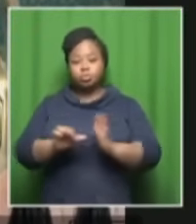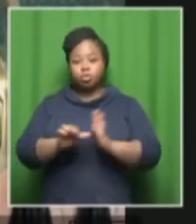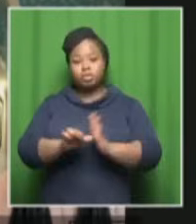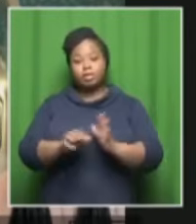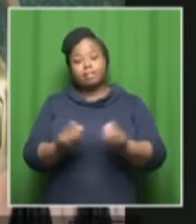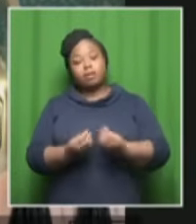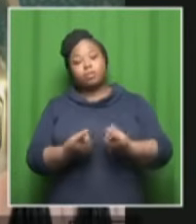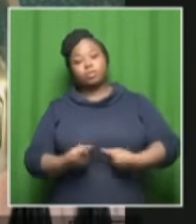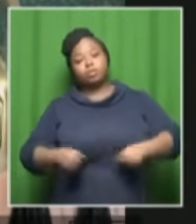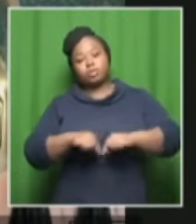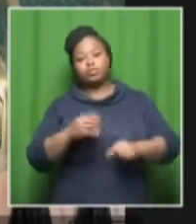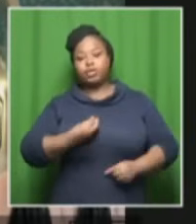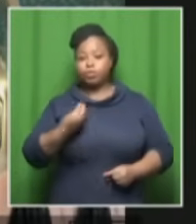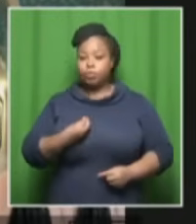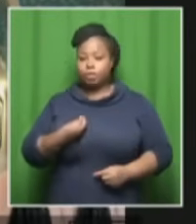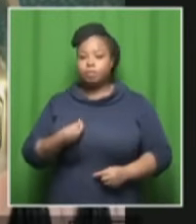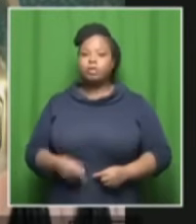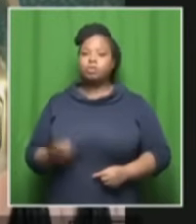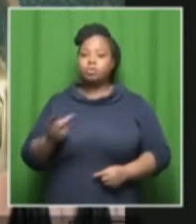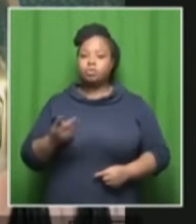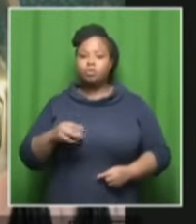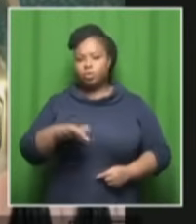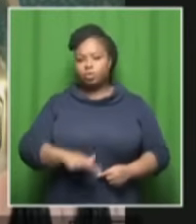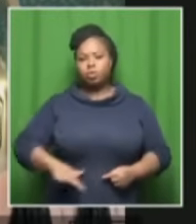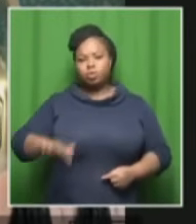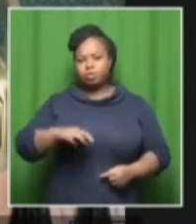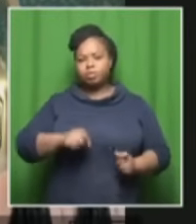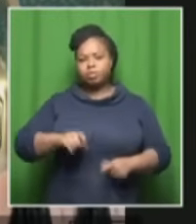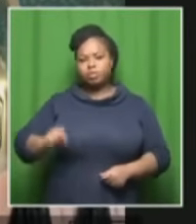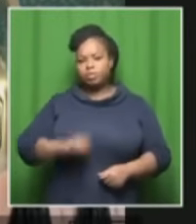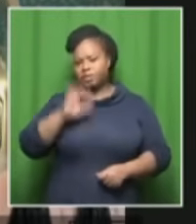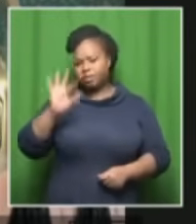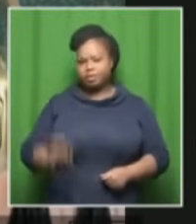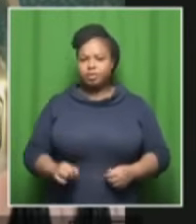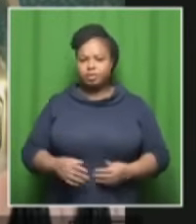us as the youth in particular, and everybody else in South Africa.